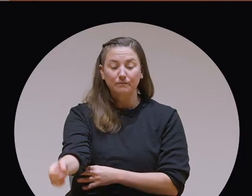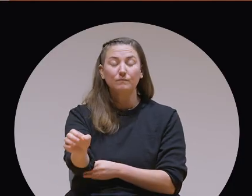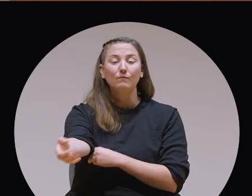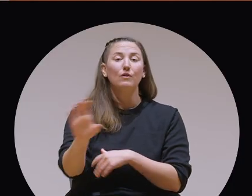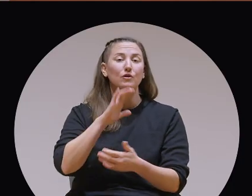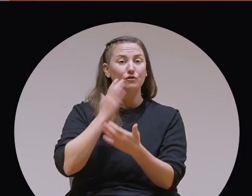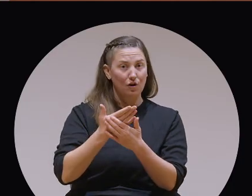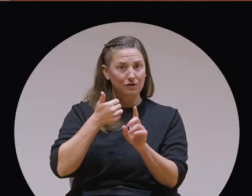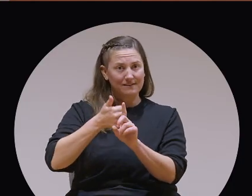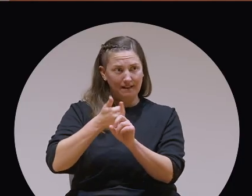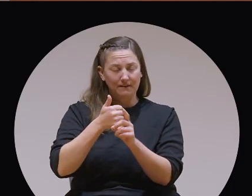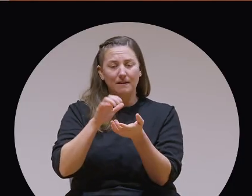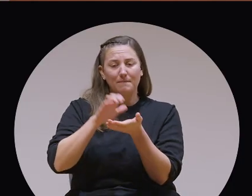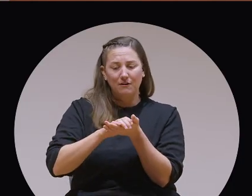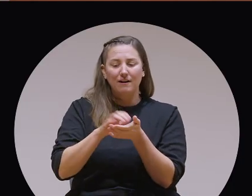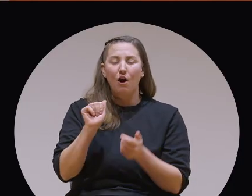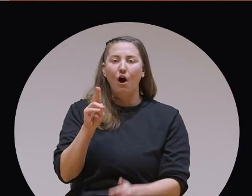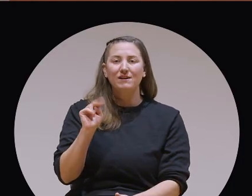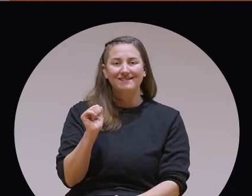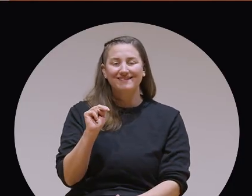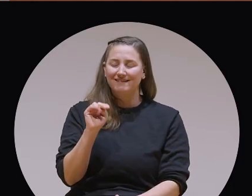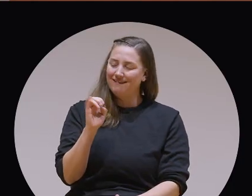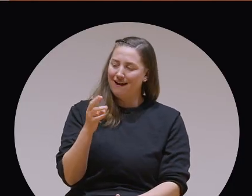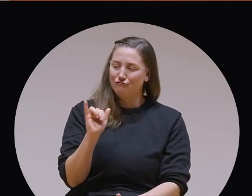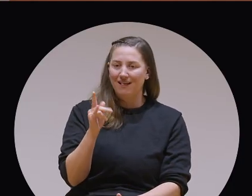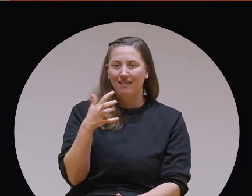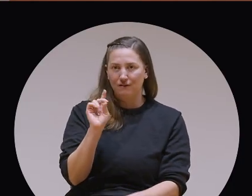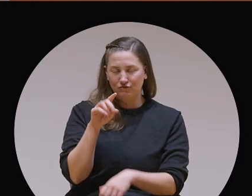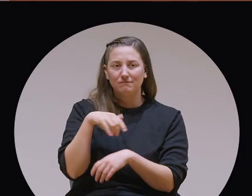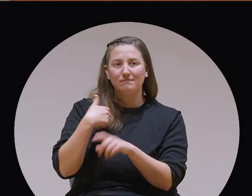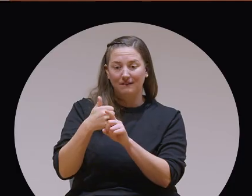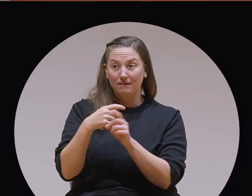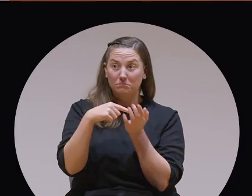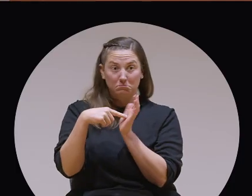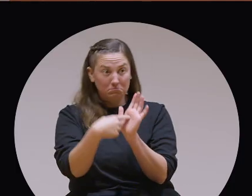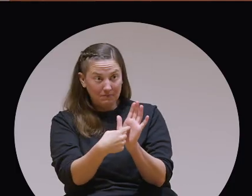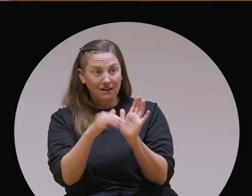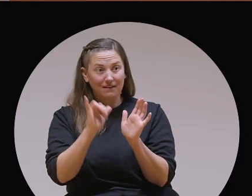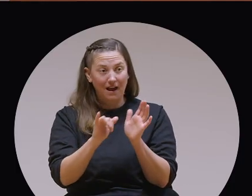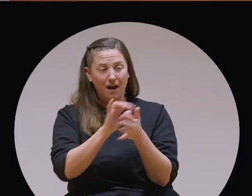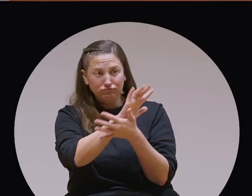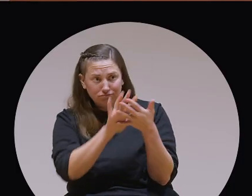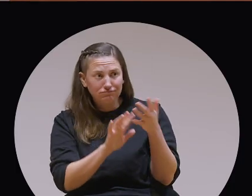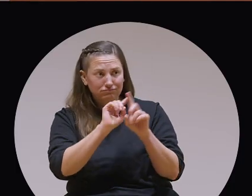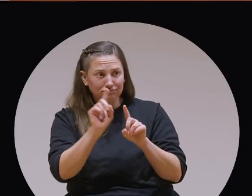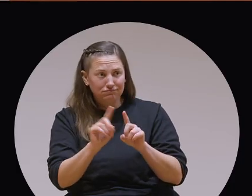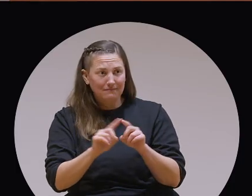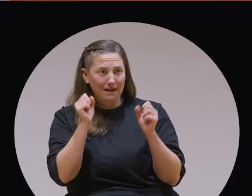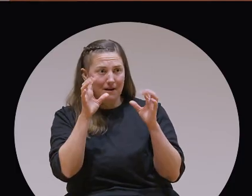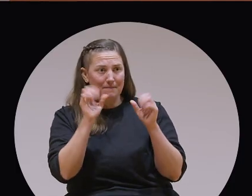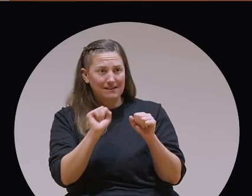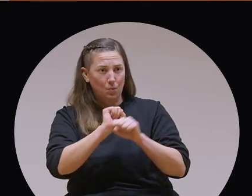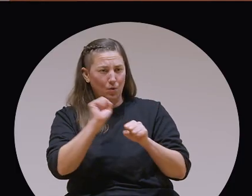daughter married Austin Henry Lanyard and presented her with a series of these amazing friezes